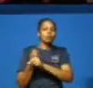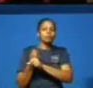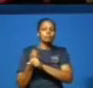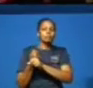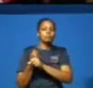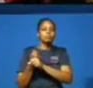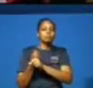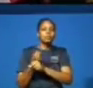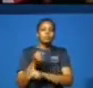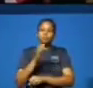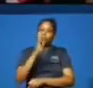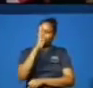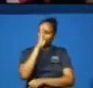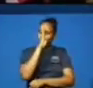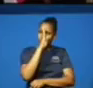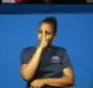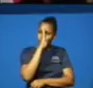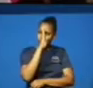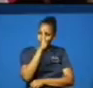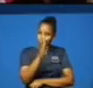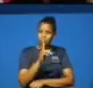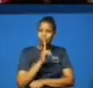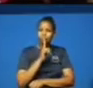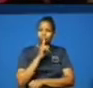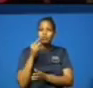that a straightforward gospel must do.